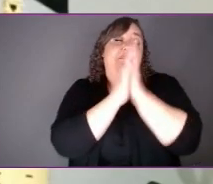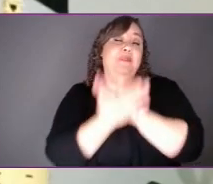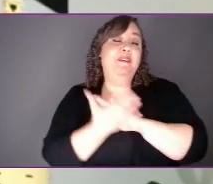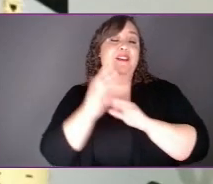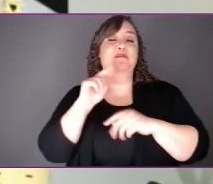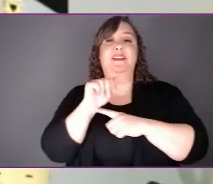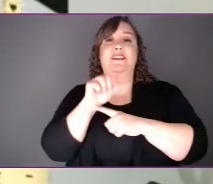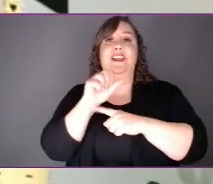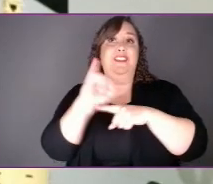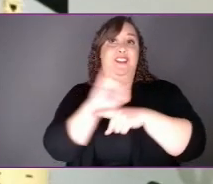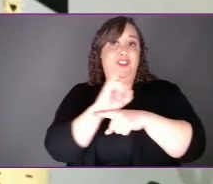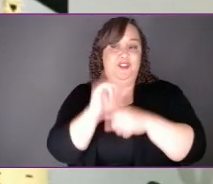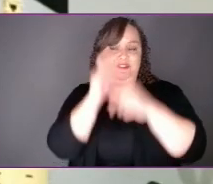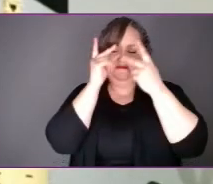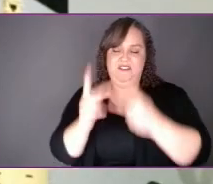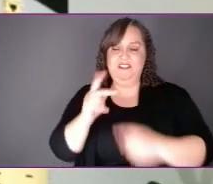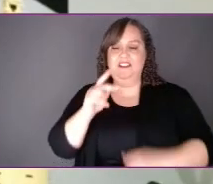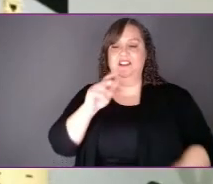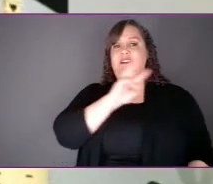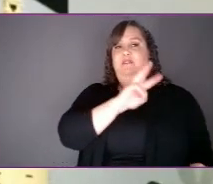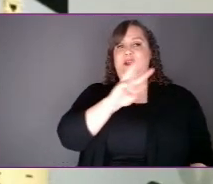visit